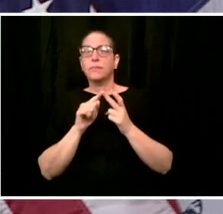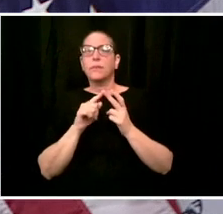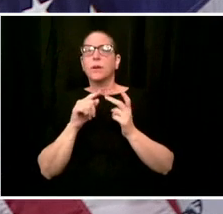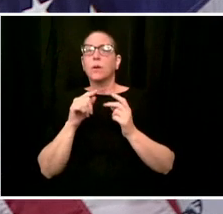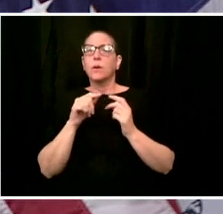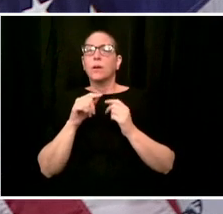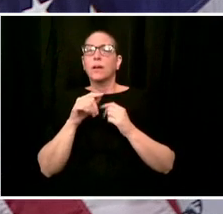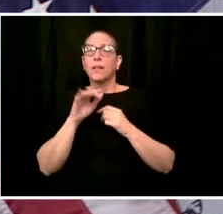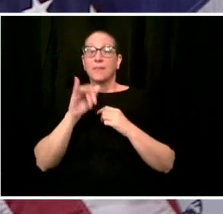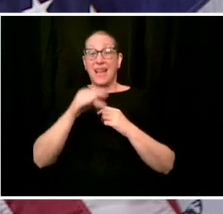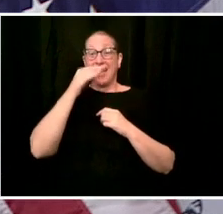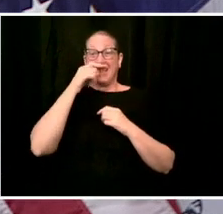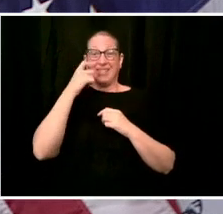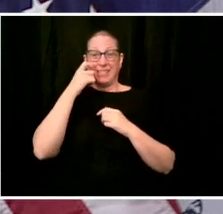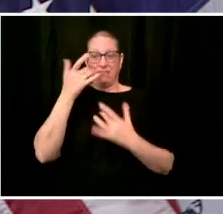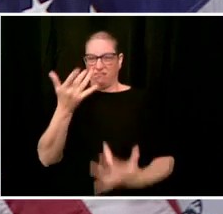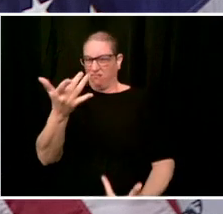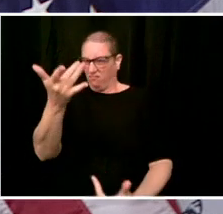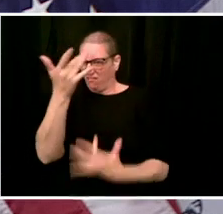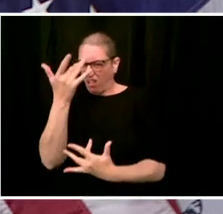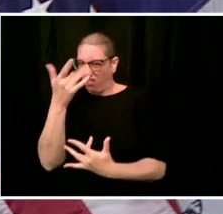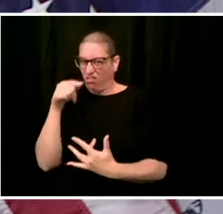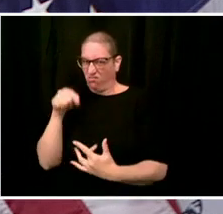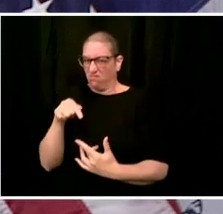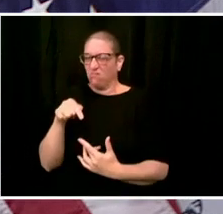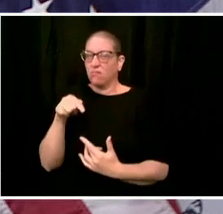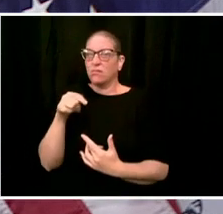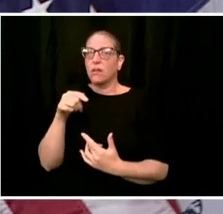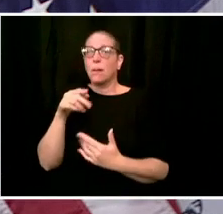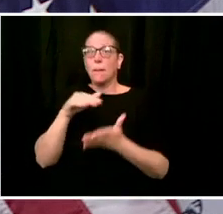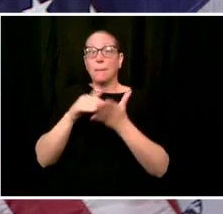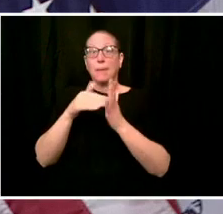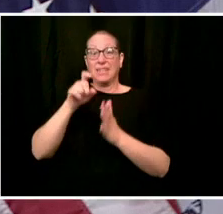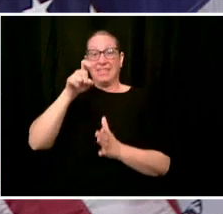you encouraging families to get their kids tested?